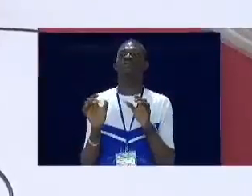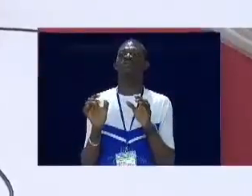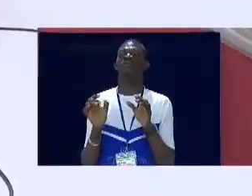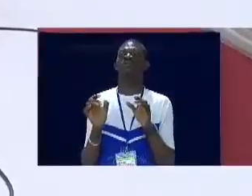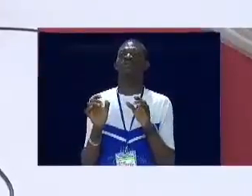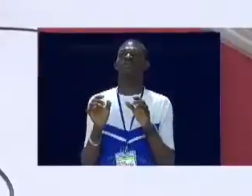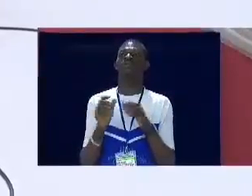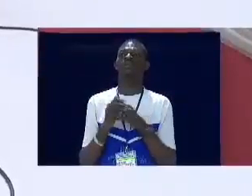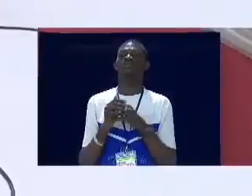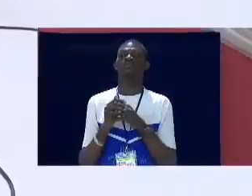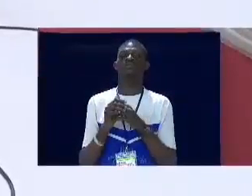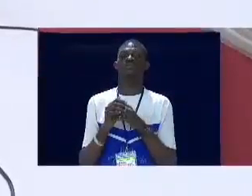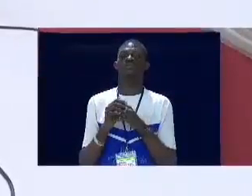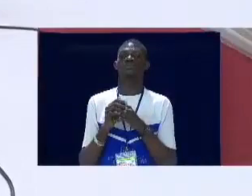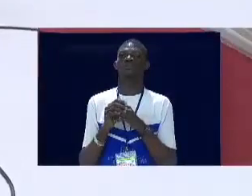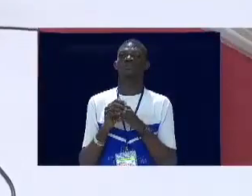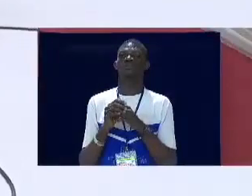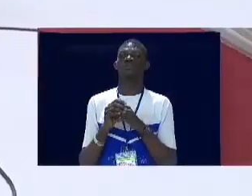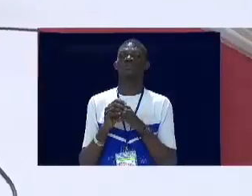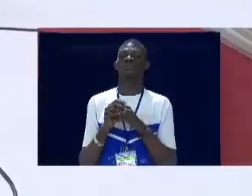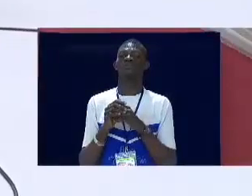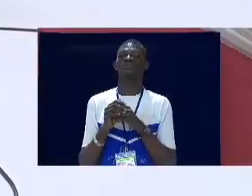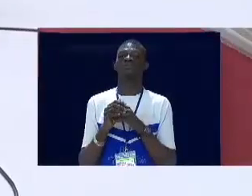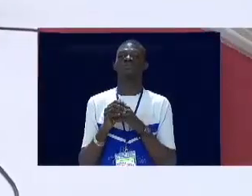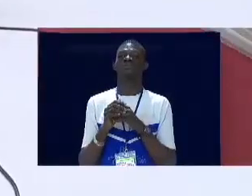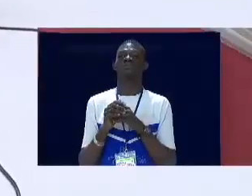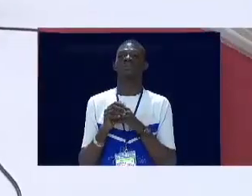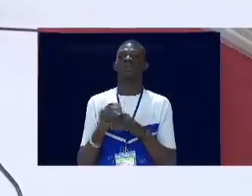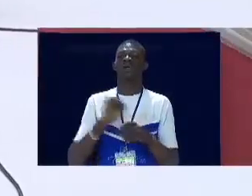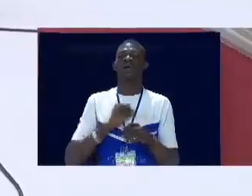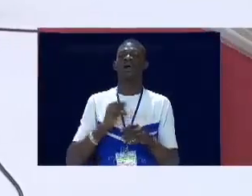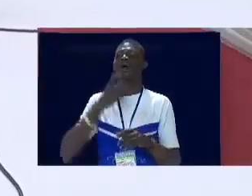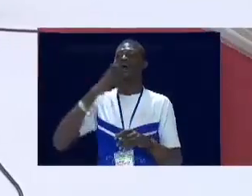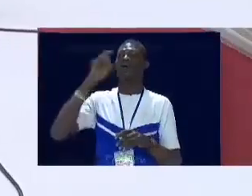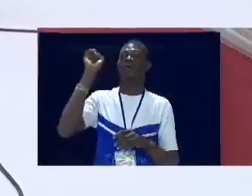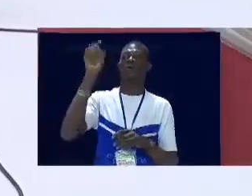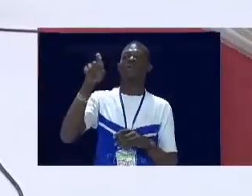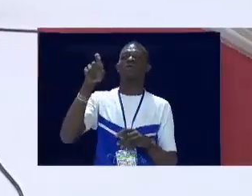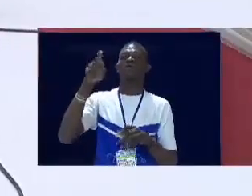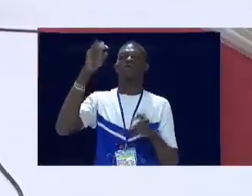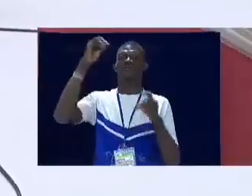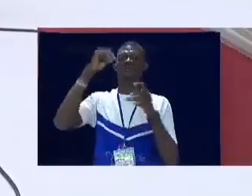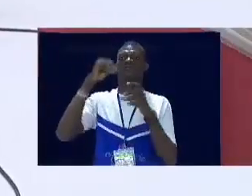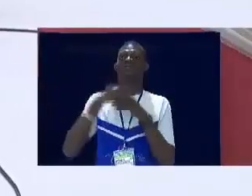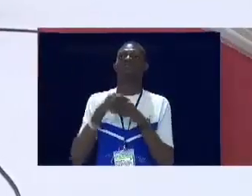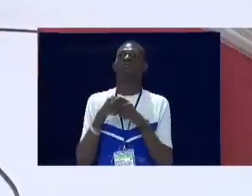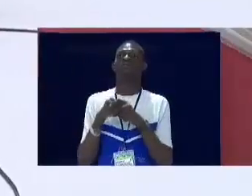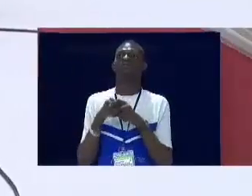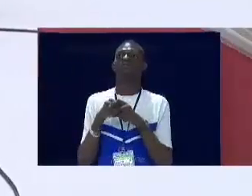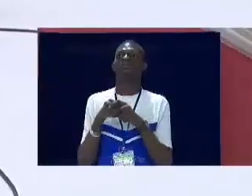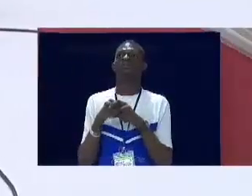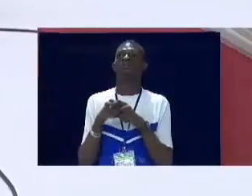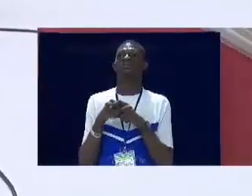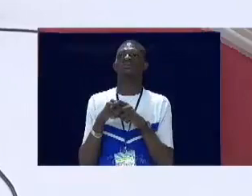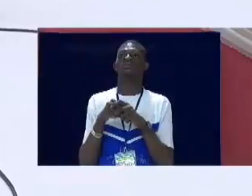Baba, mo ti se ohun ti o ni ki n se. I hereby decree. Mo wa pa lase.